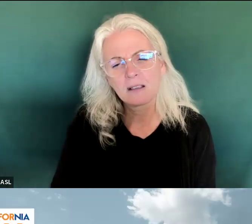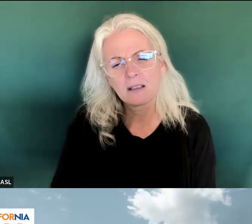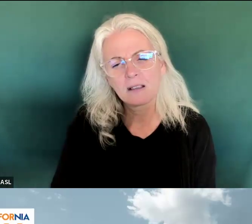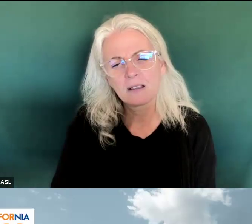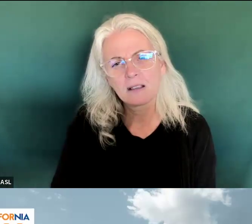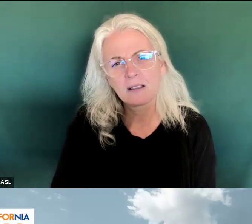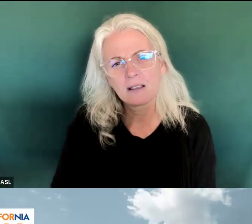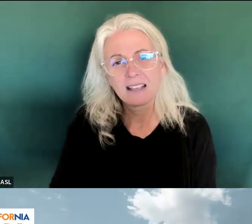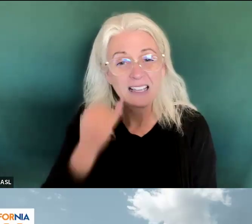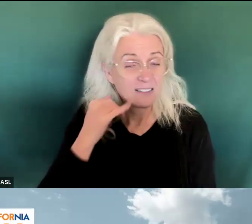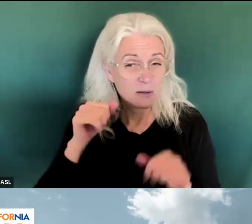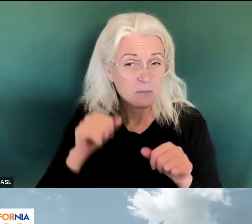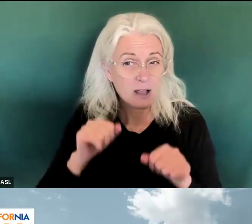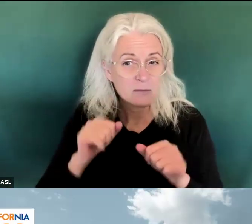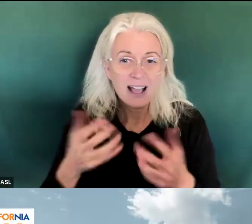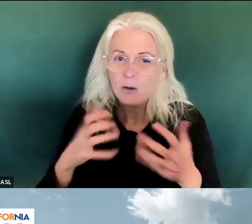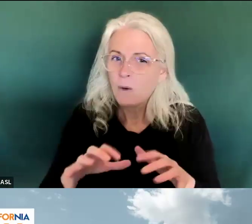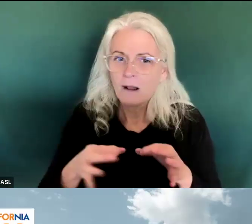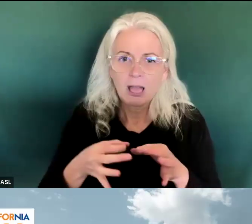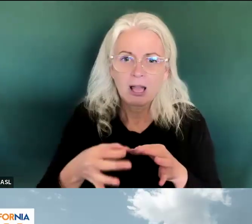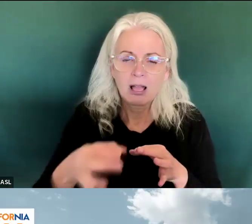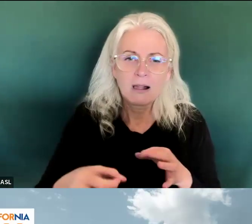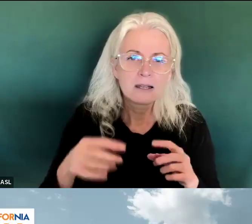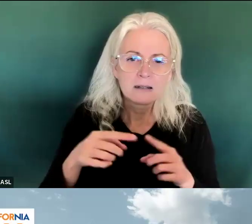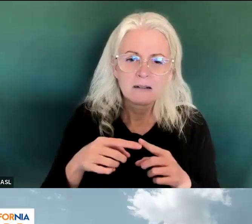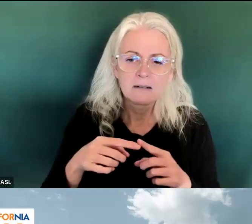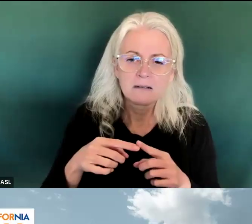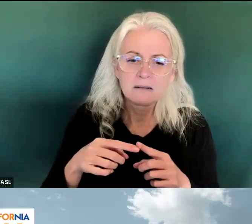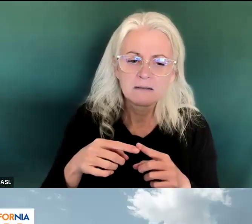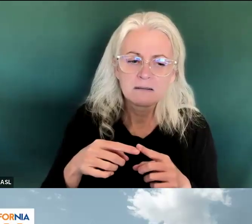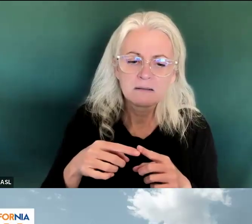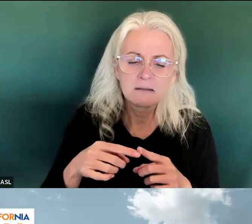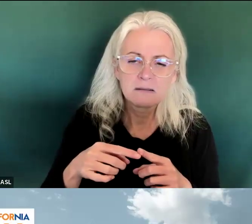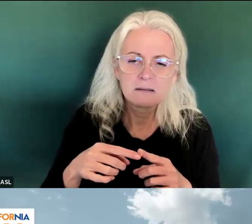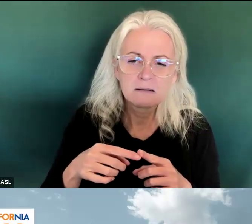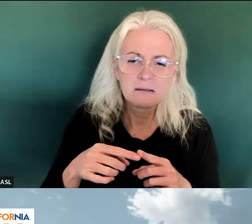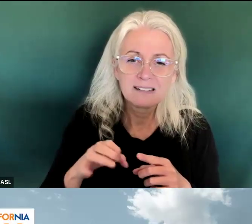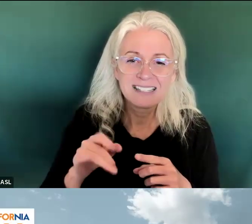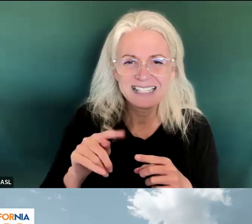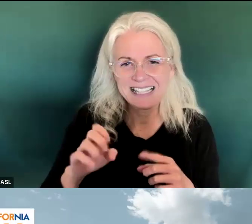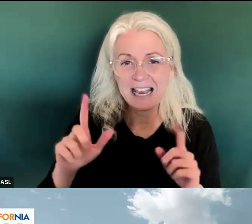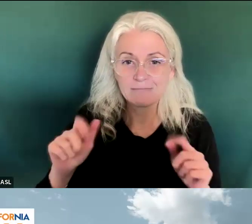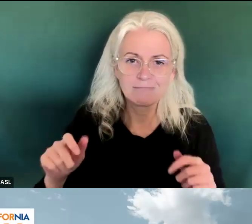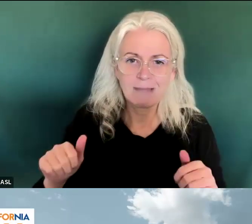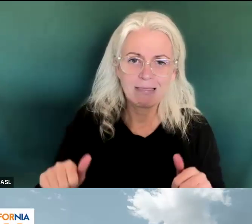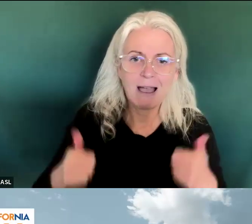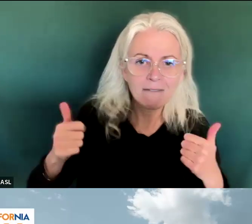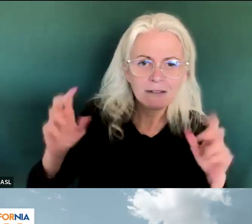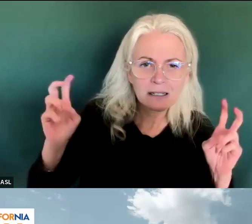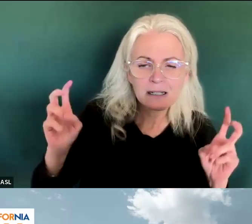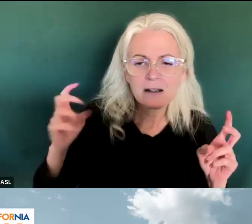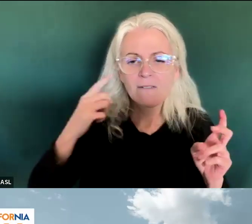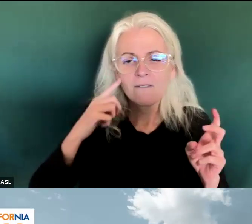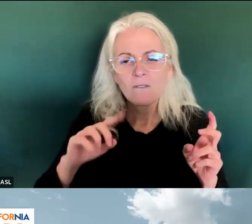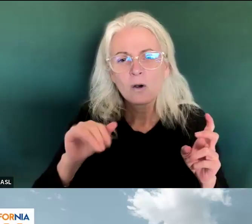Team, if possible, I'd like to not wait until the site goes live to